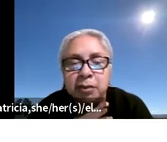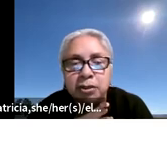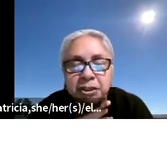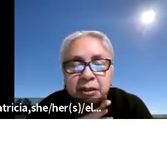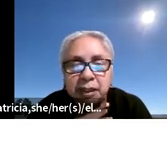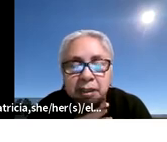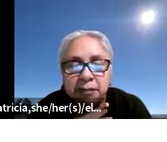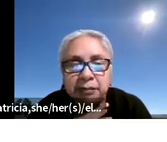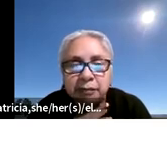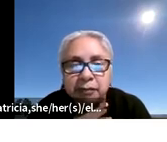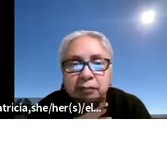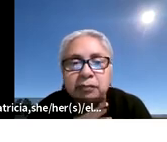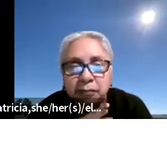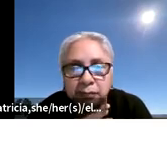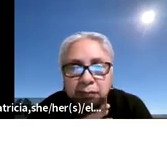Separating emotionally.